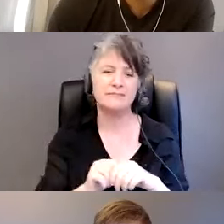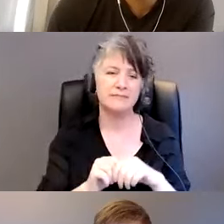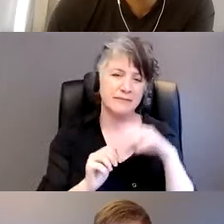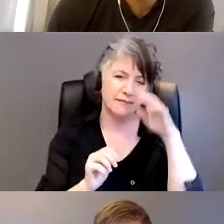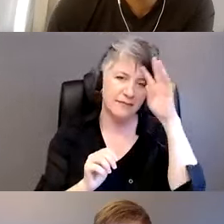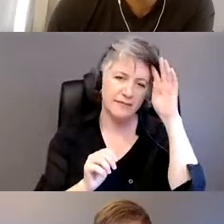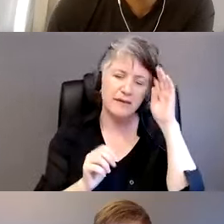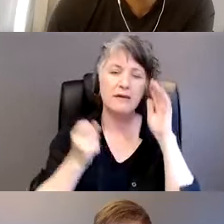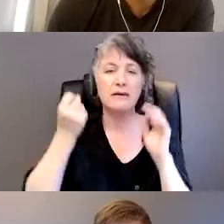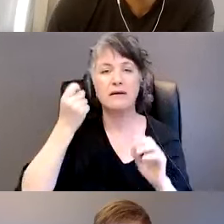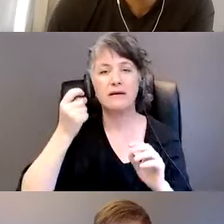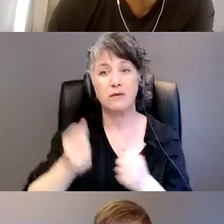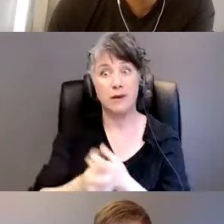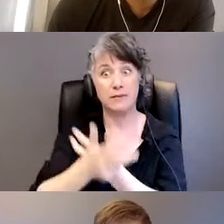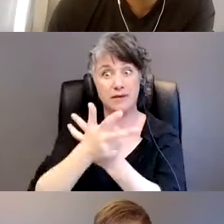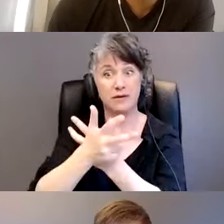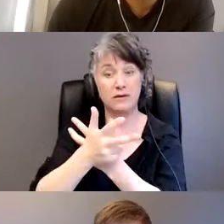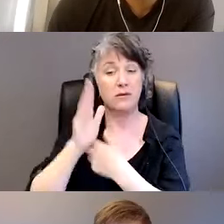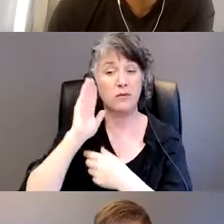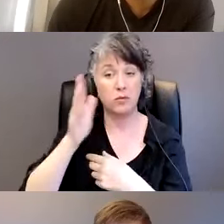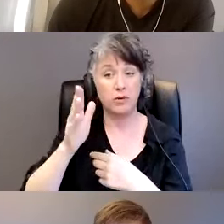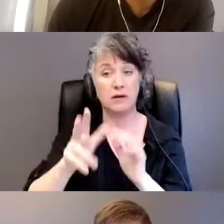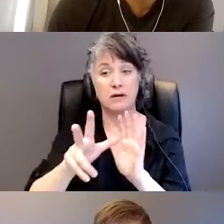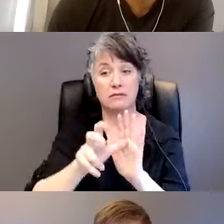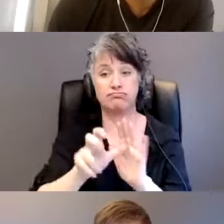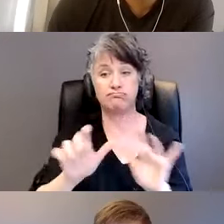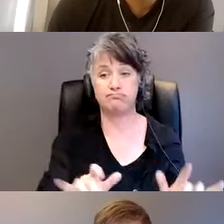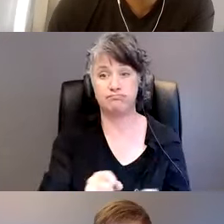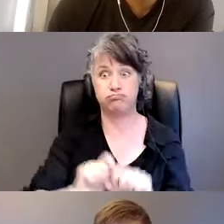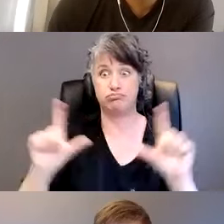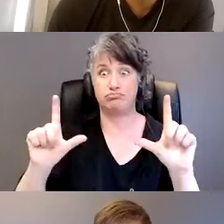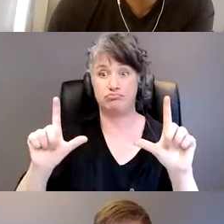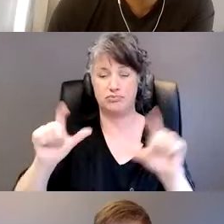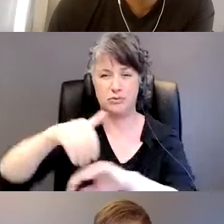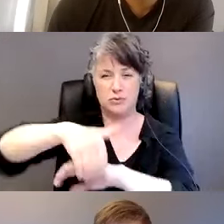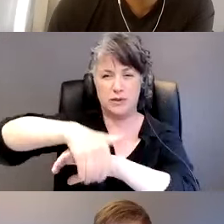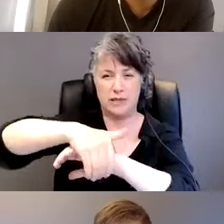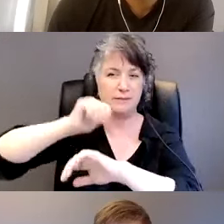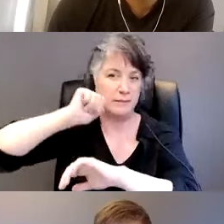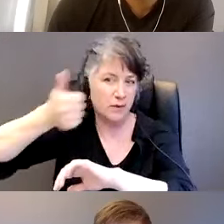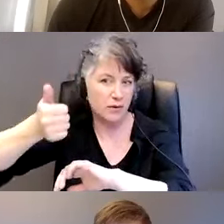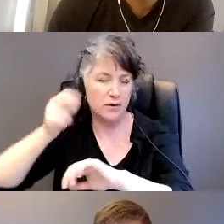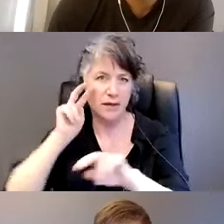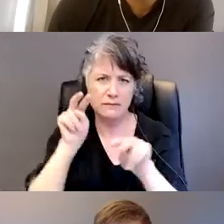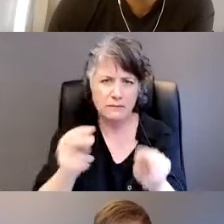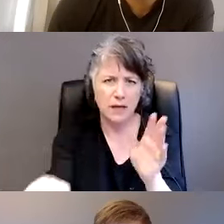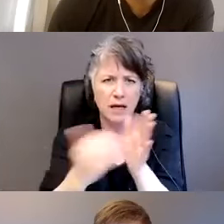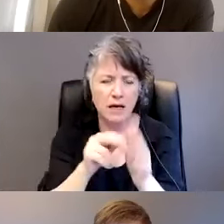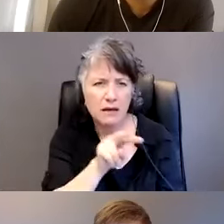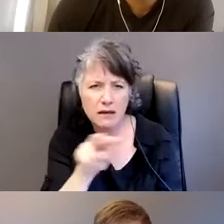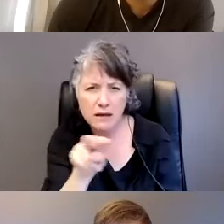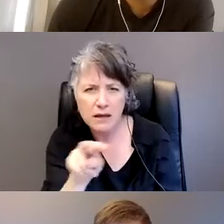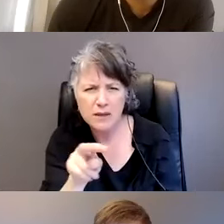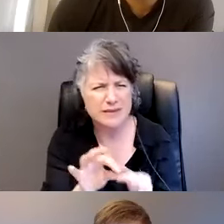will be posted on our website either later tonight or tomorrow. So you'll be able to access this recording as well as the PDF of